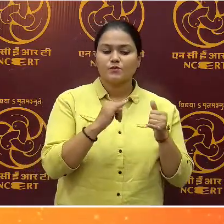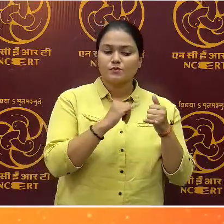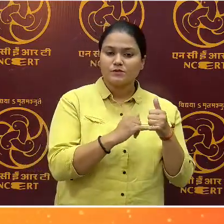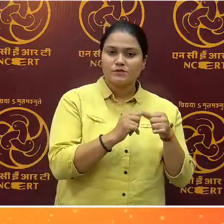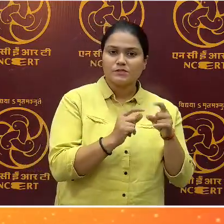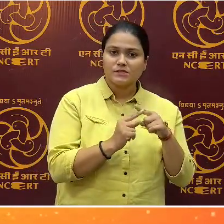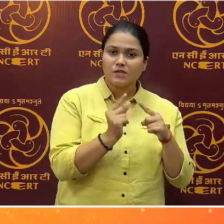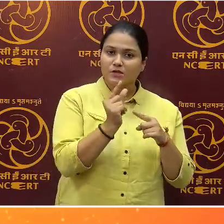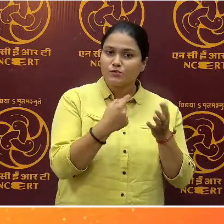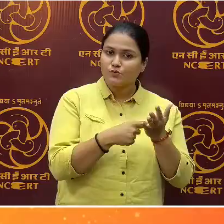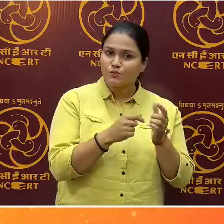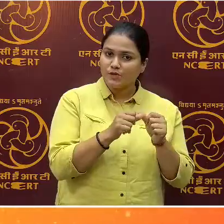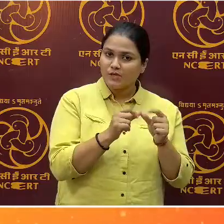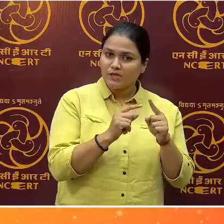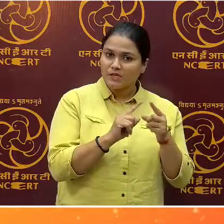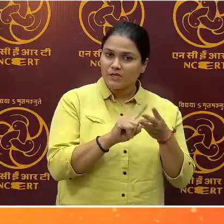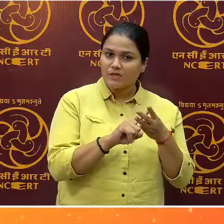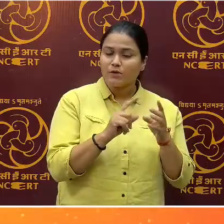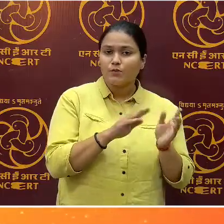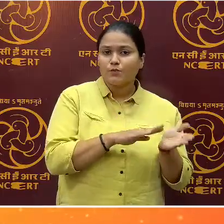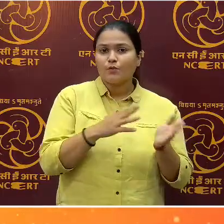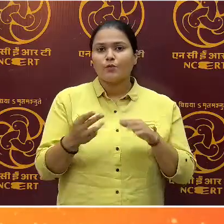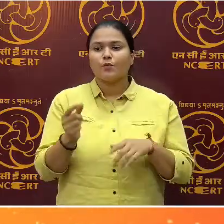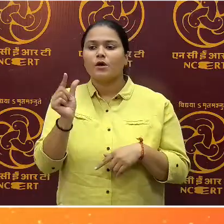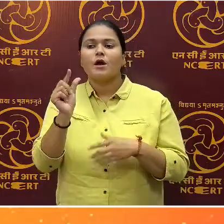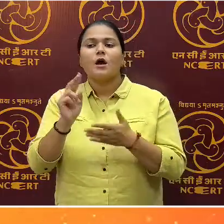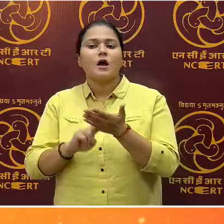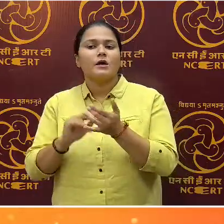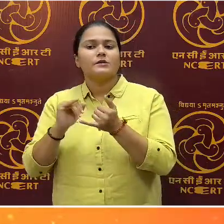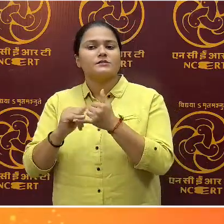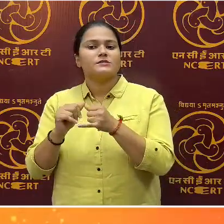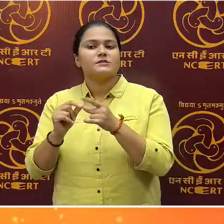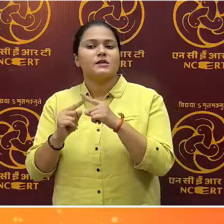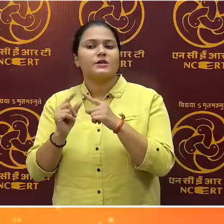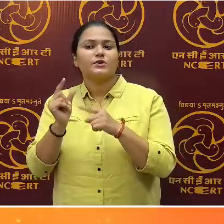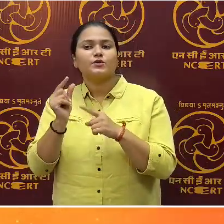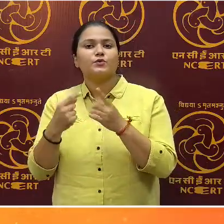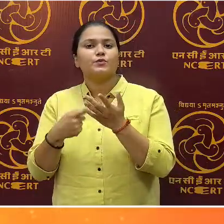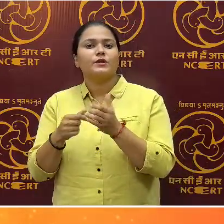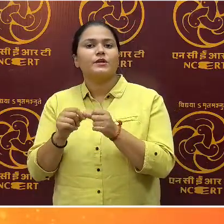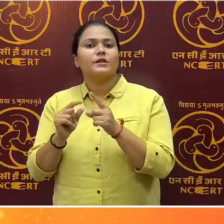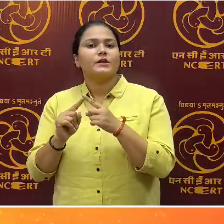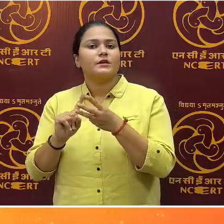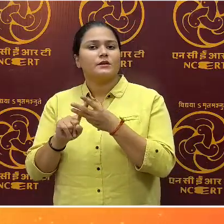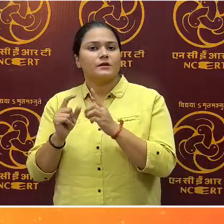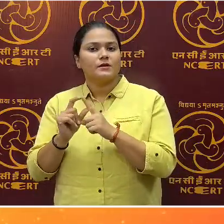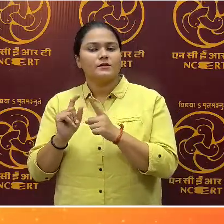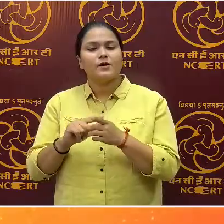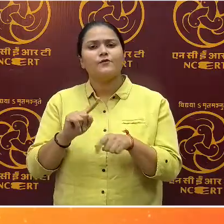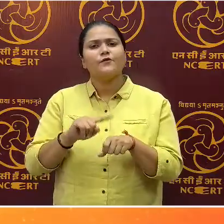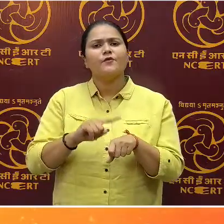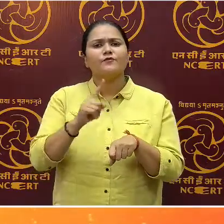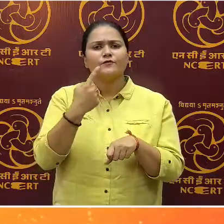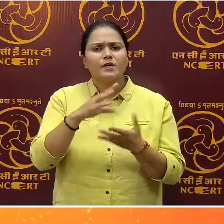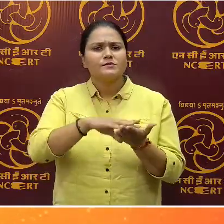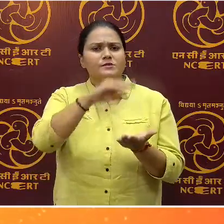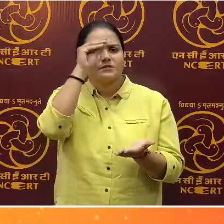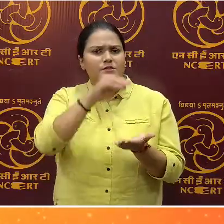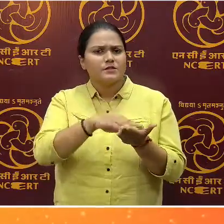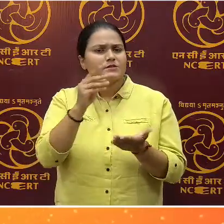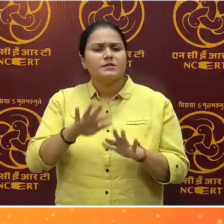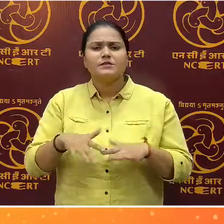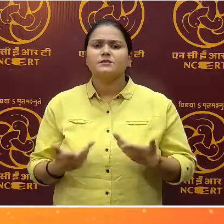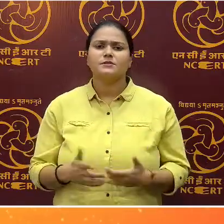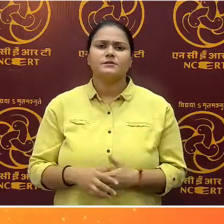solution into unsaturated one. Again, I am saying because we are learning these terms for the first time. Saturated